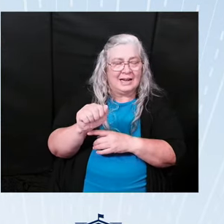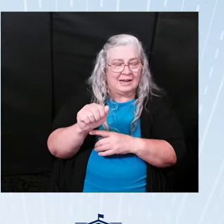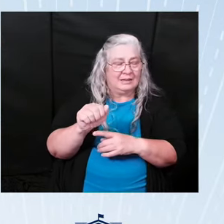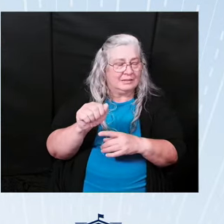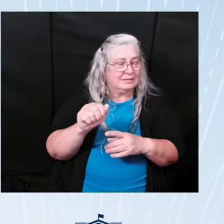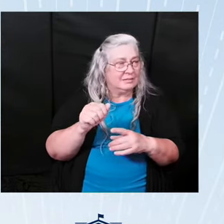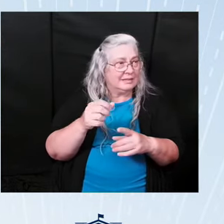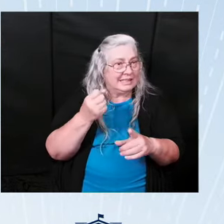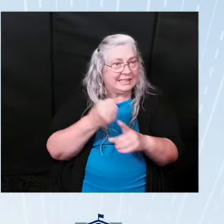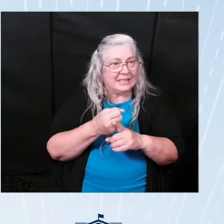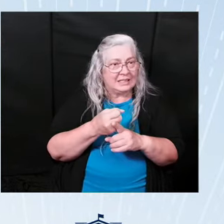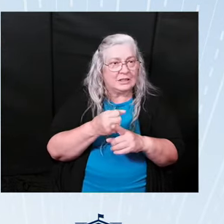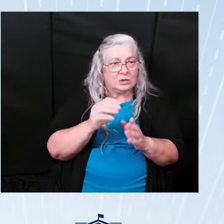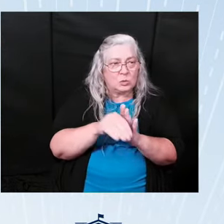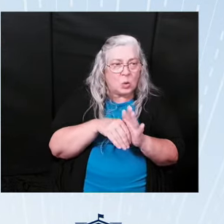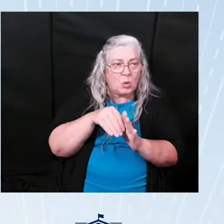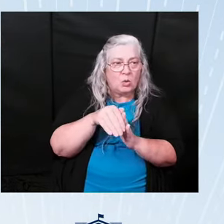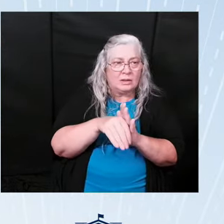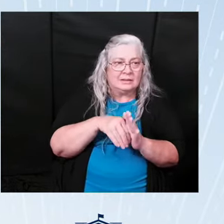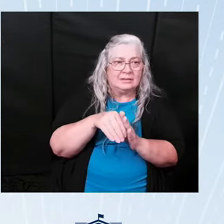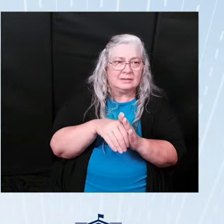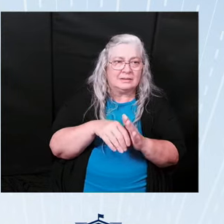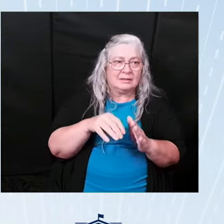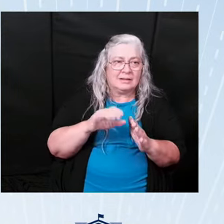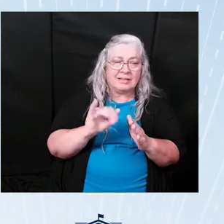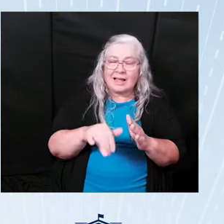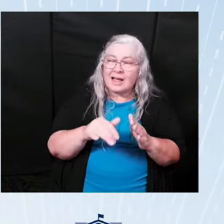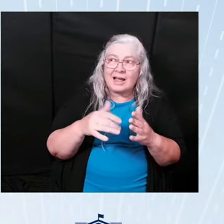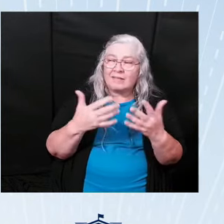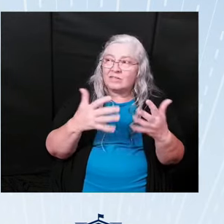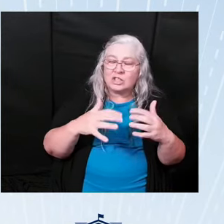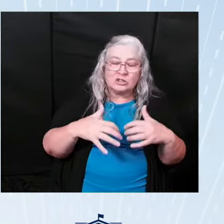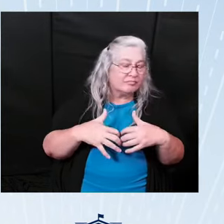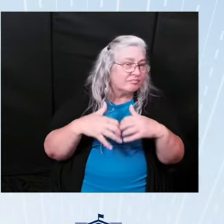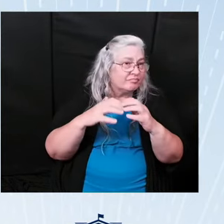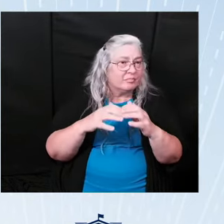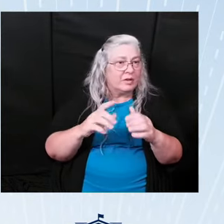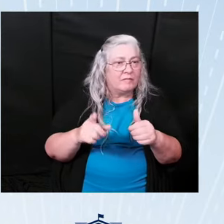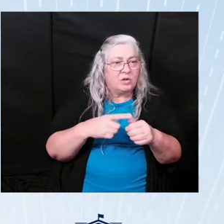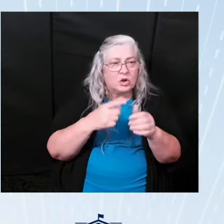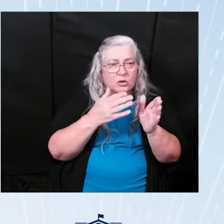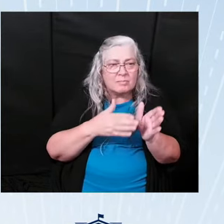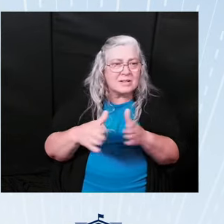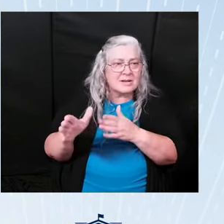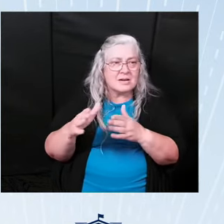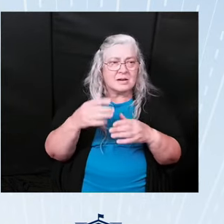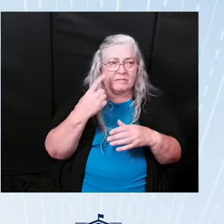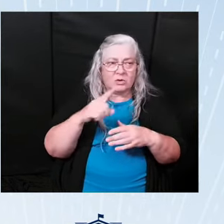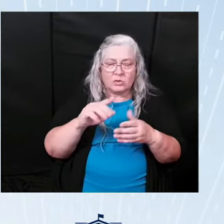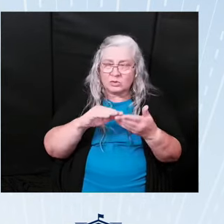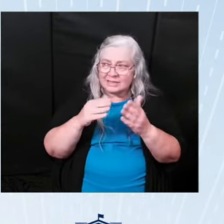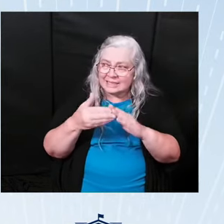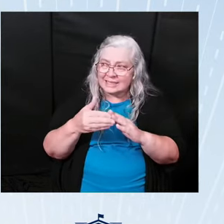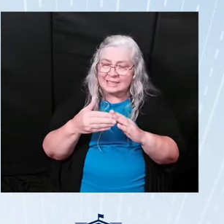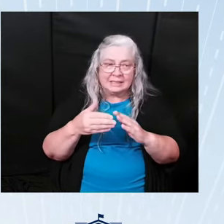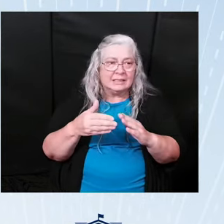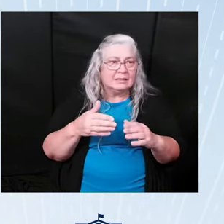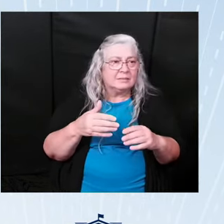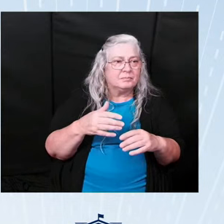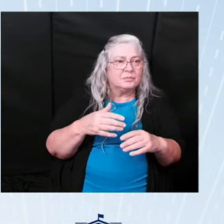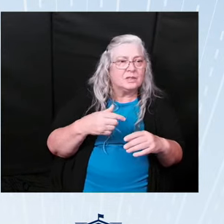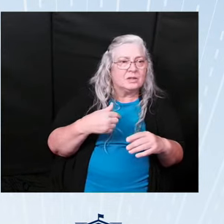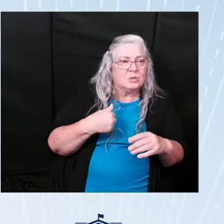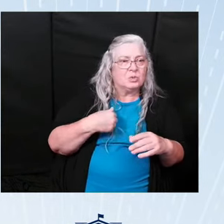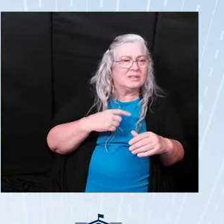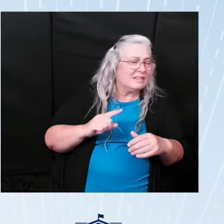create something called the Climate Resilience Offices, and we had a Chief Resilience Officer so that we could begin to actually do